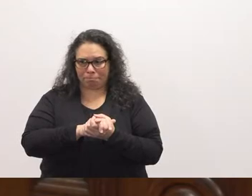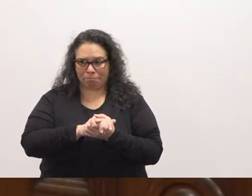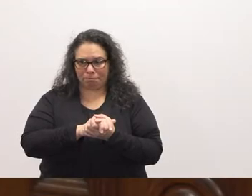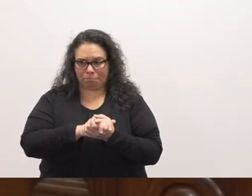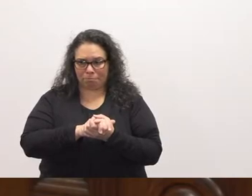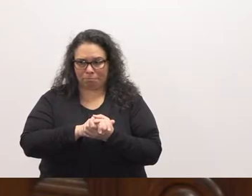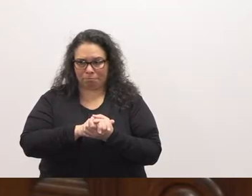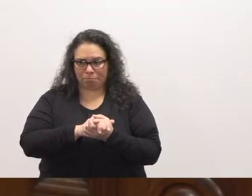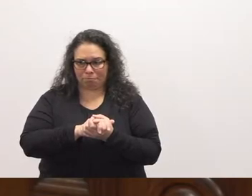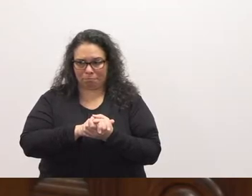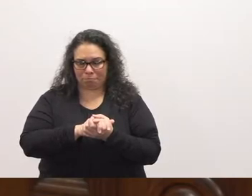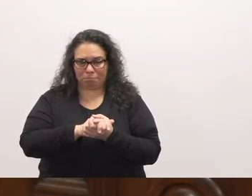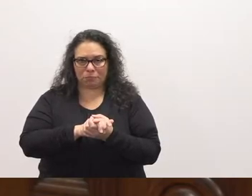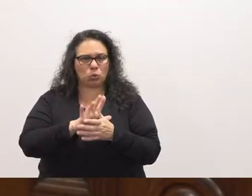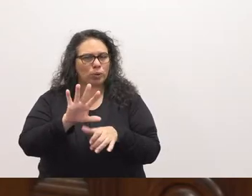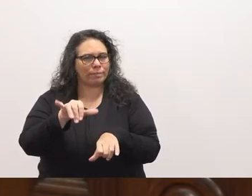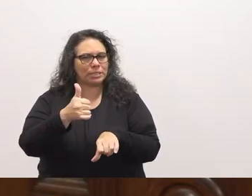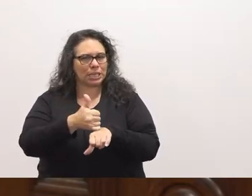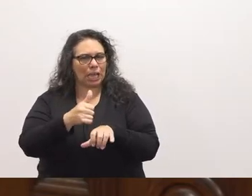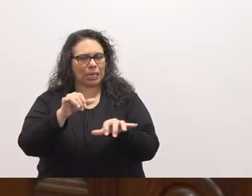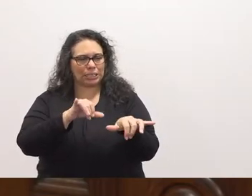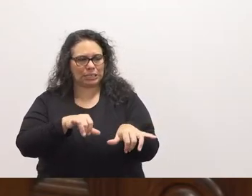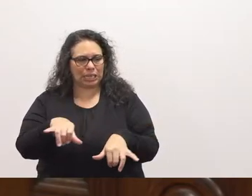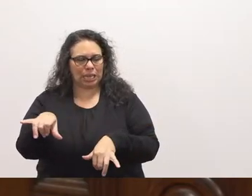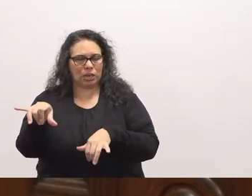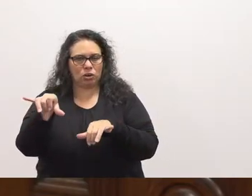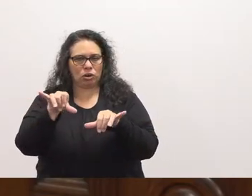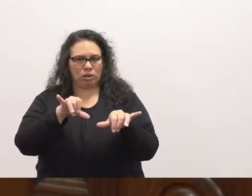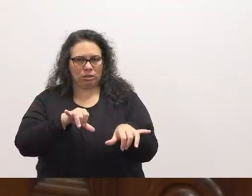we have set a standard.